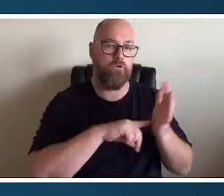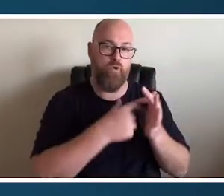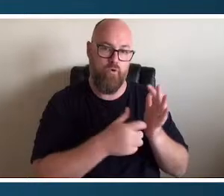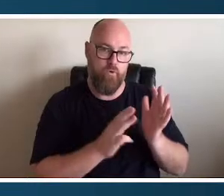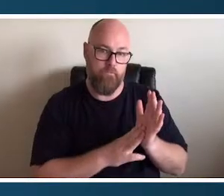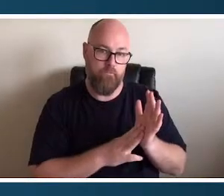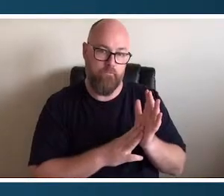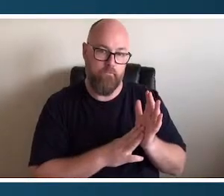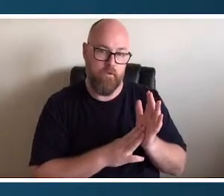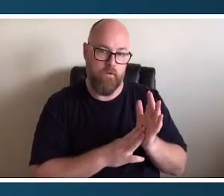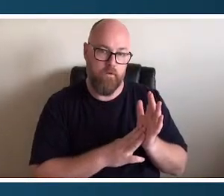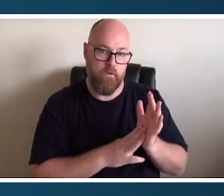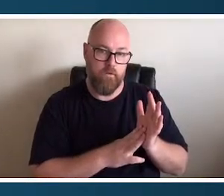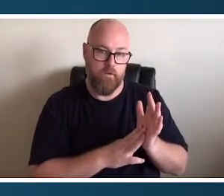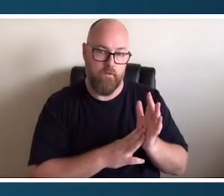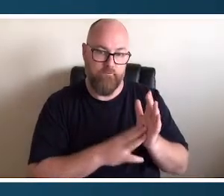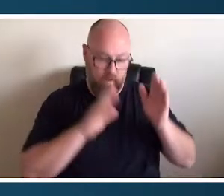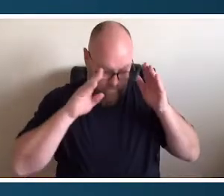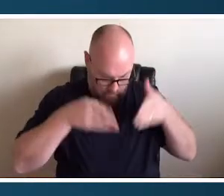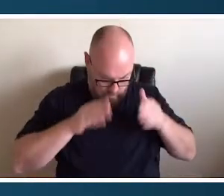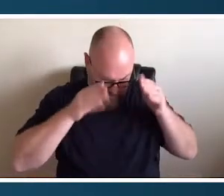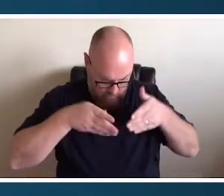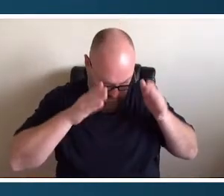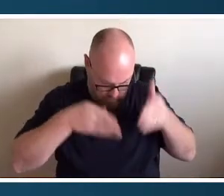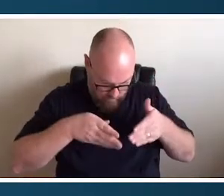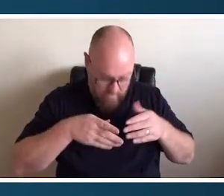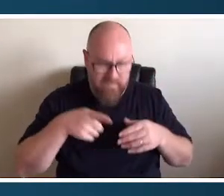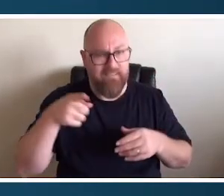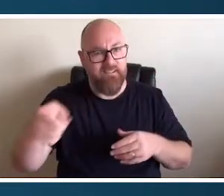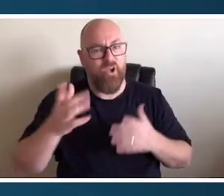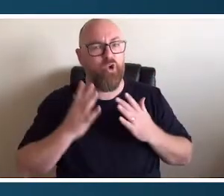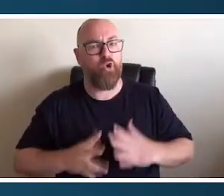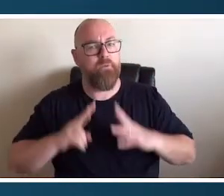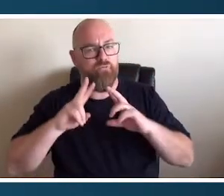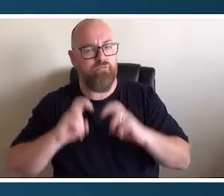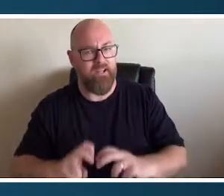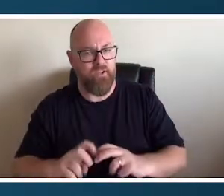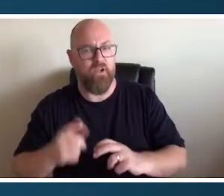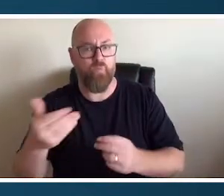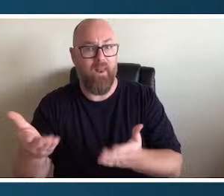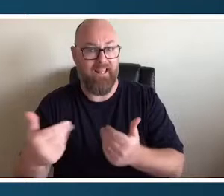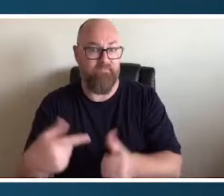where really research can bring a lot of the answers that are needed.